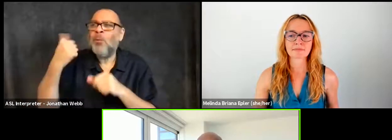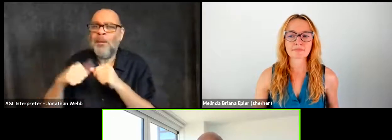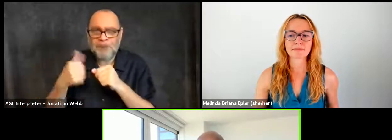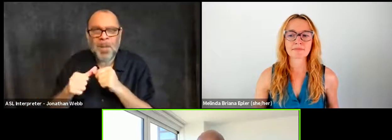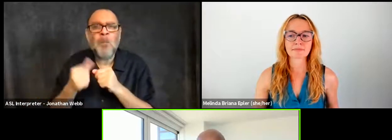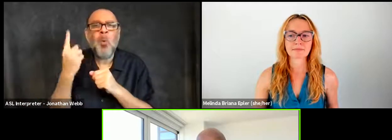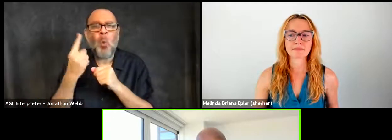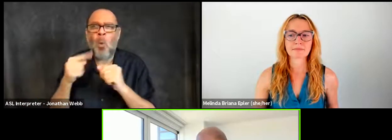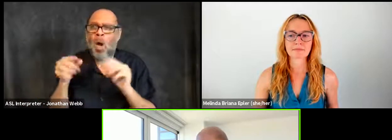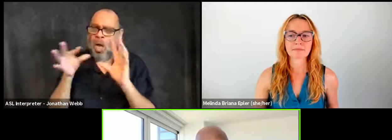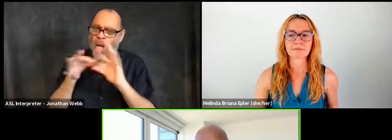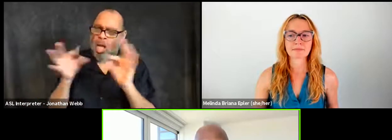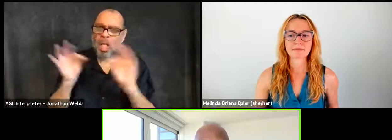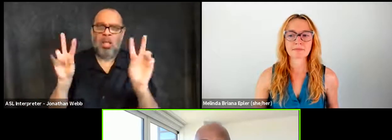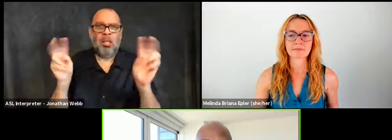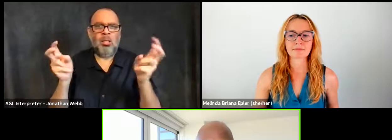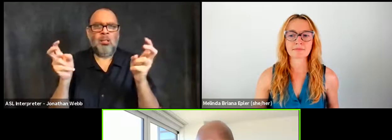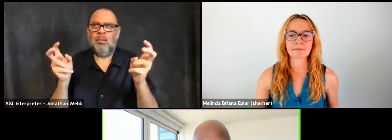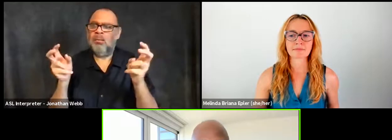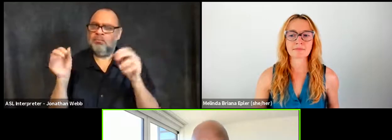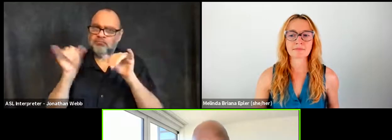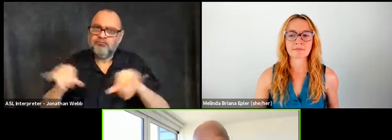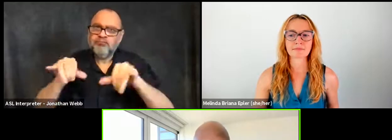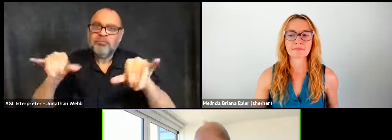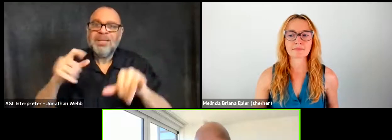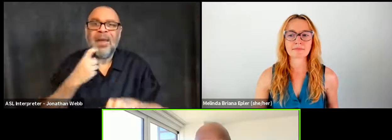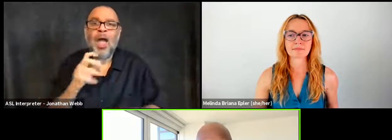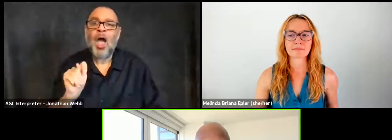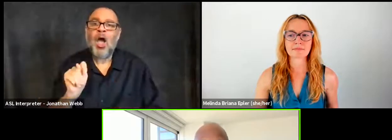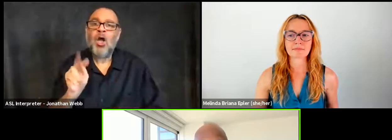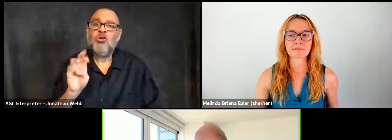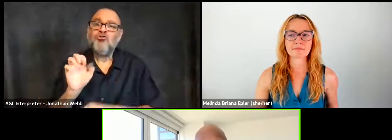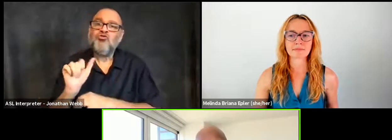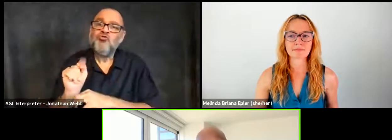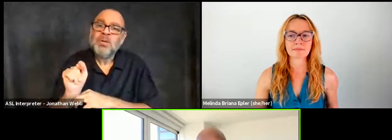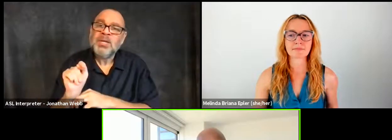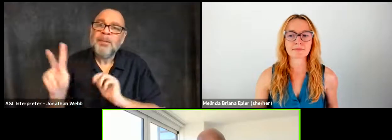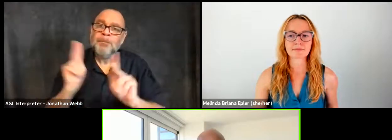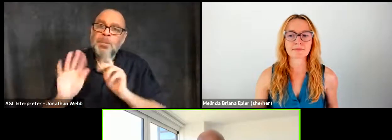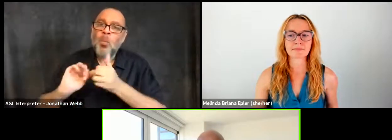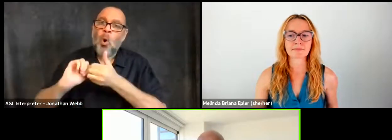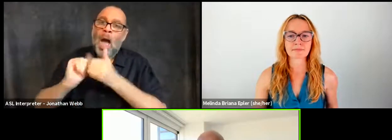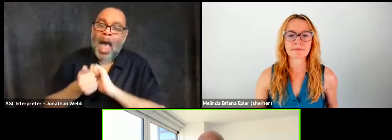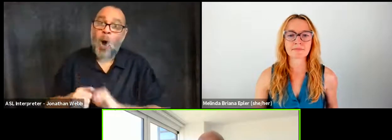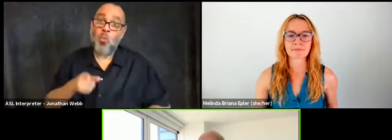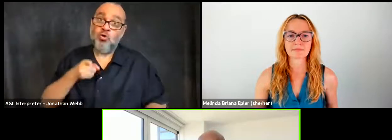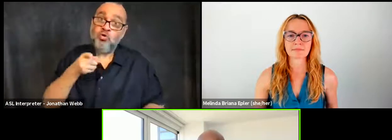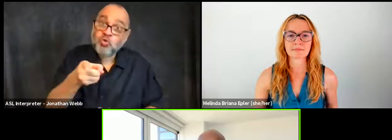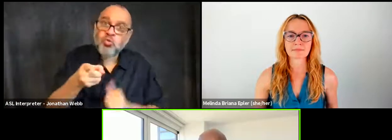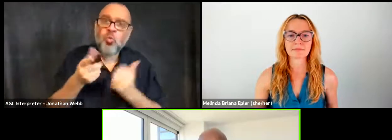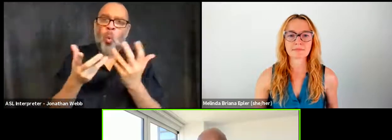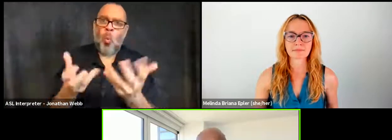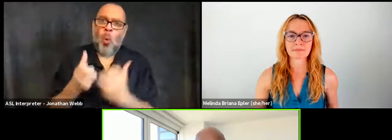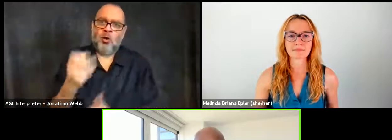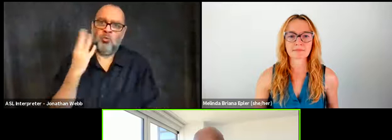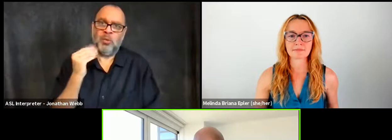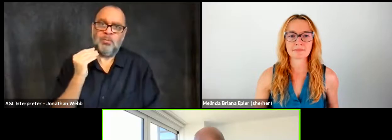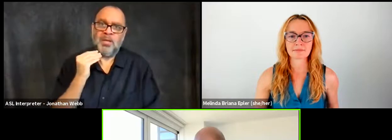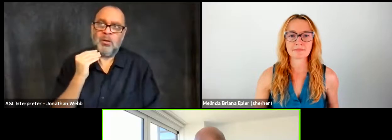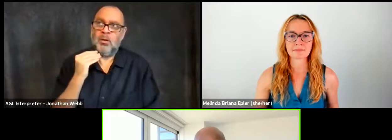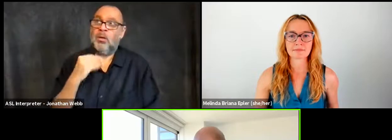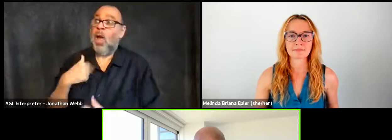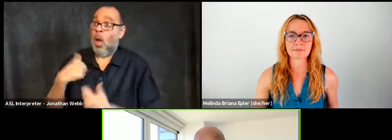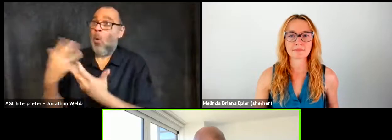it was a saying of treat people like you want to be treated. It was a basic saying. And like, what happened to that